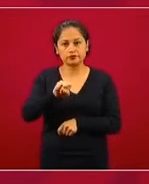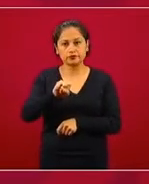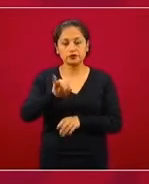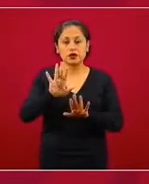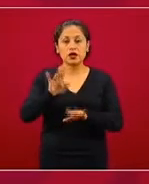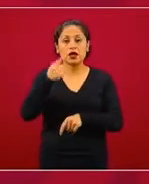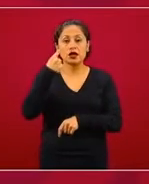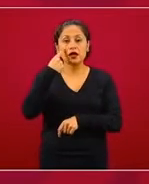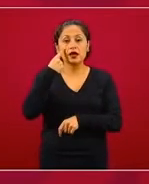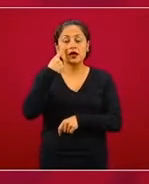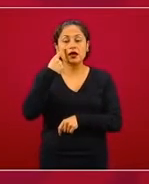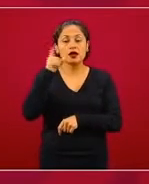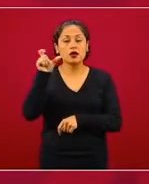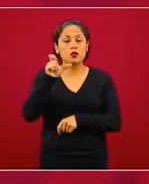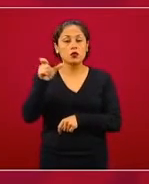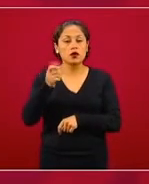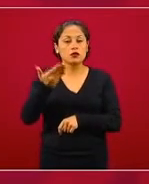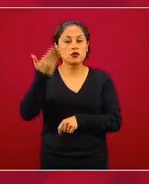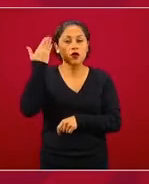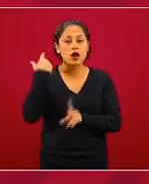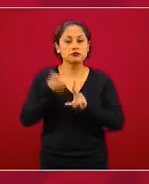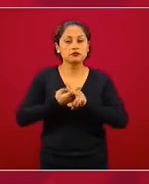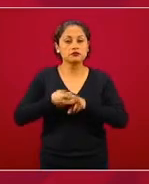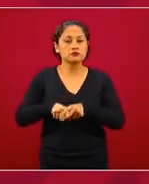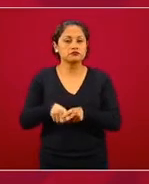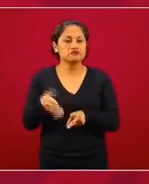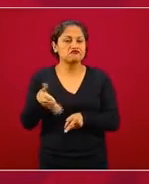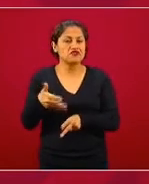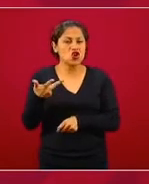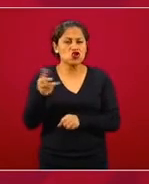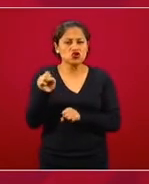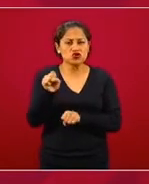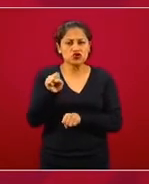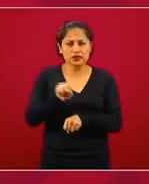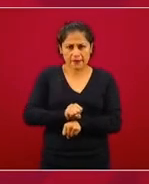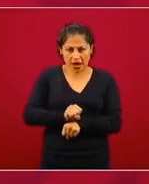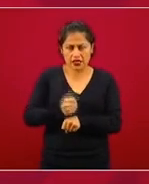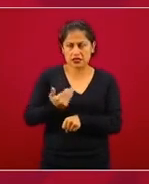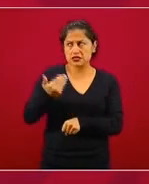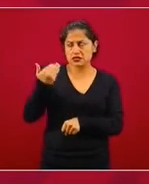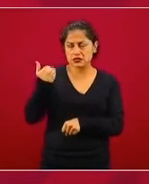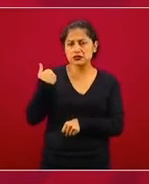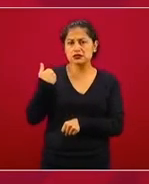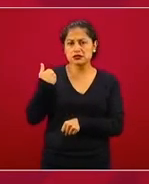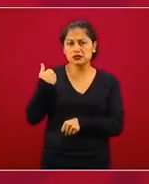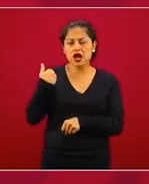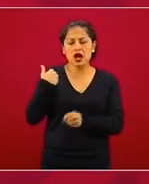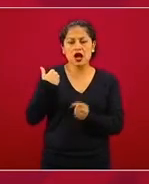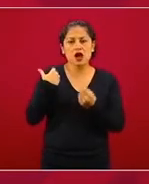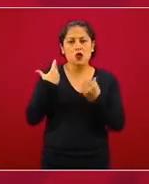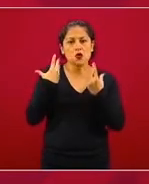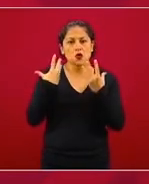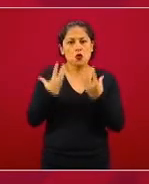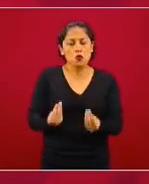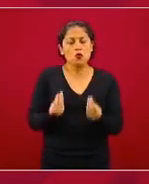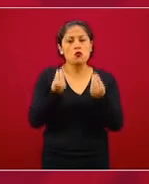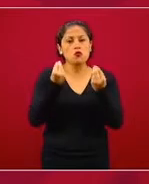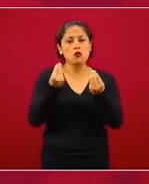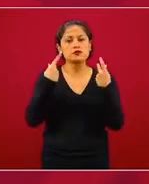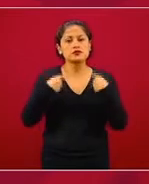Mexico inicio, prepared estoy for hablando de all hace those unos unplanned pregnancies because 8 people can't semanas, access este patrón contraceptives? sostenido de incremento In en el terms of número